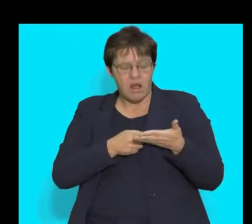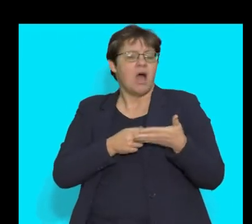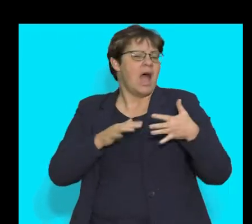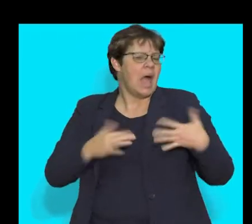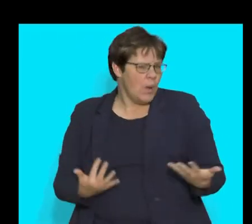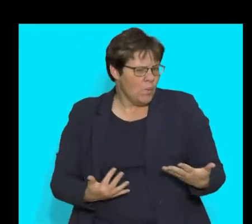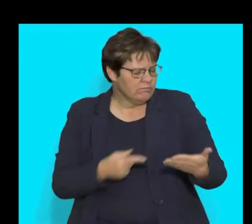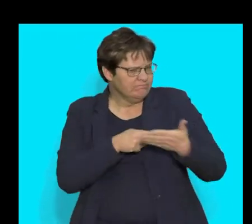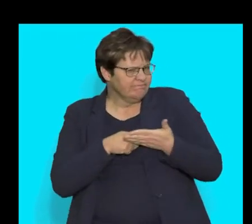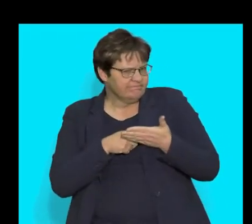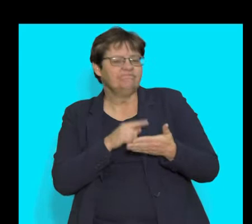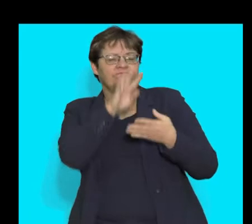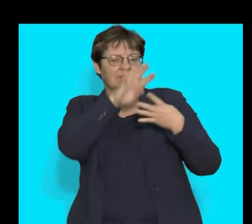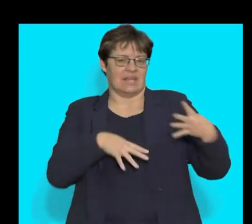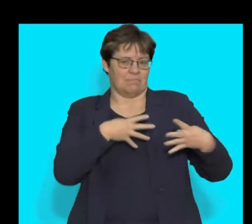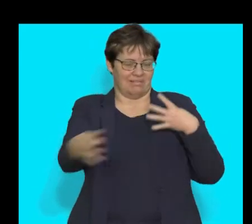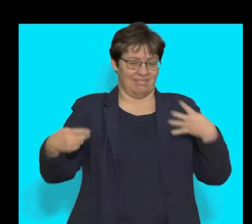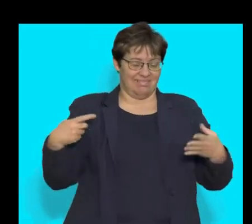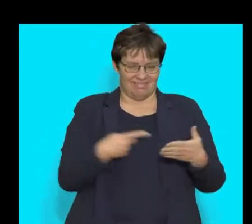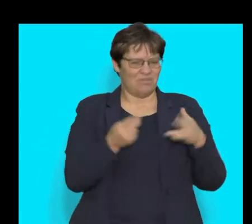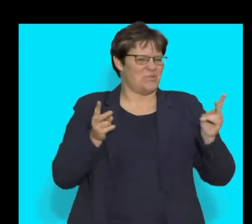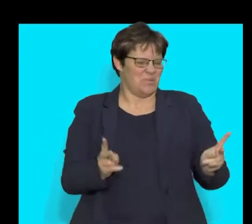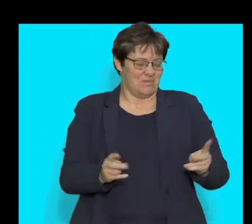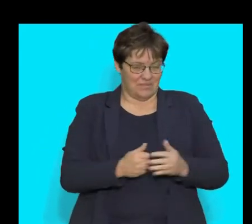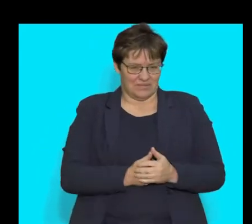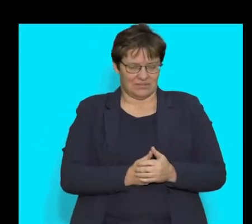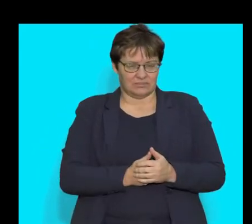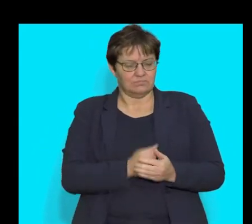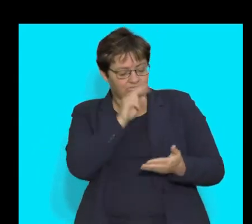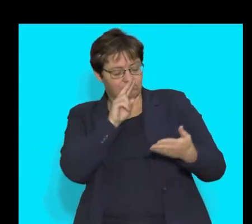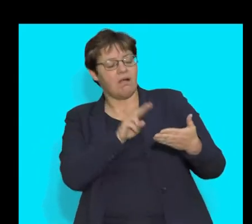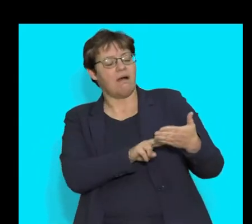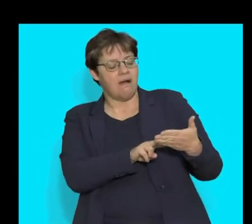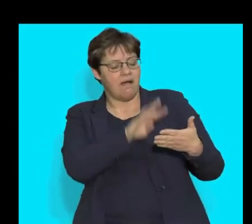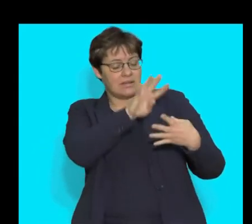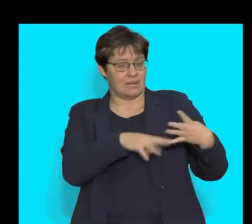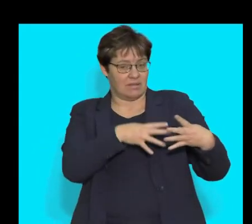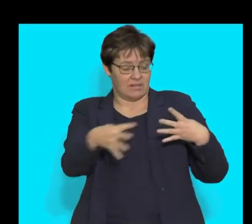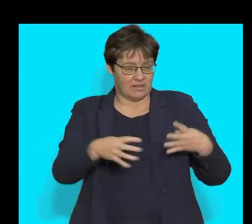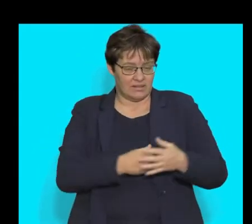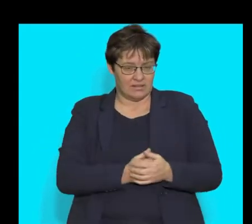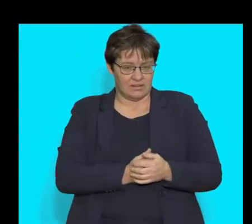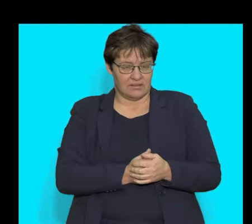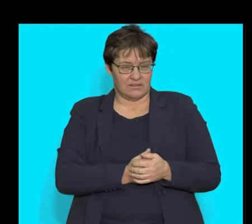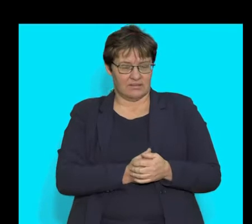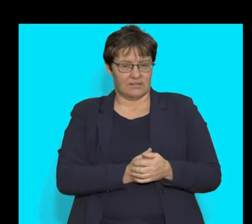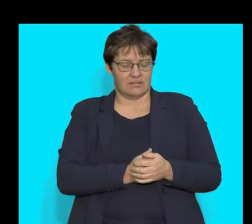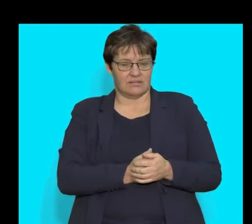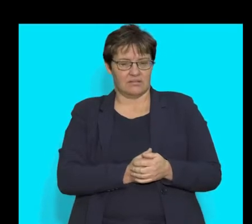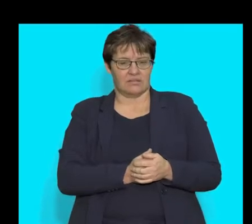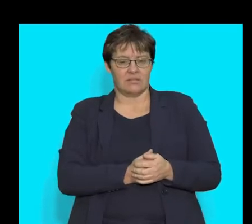be given to you in a table. And you've got to recognize within the table that there